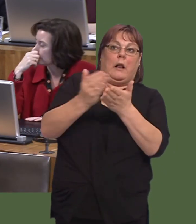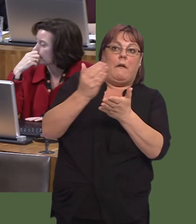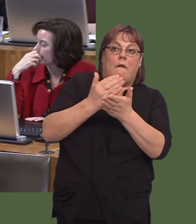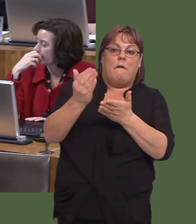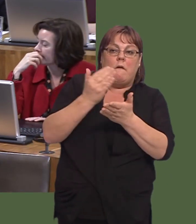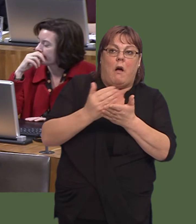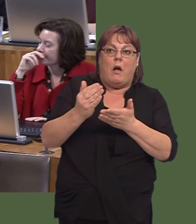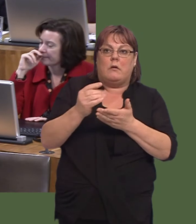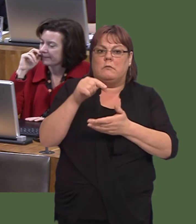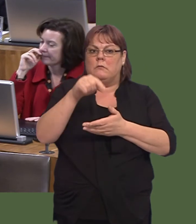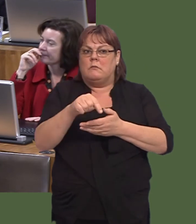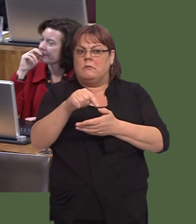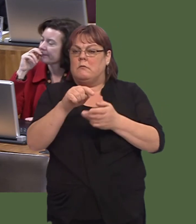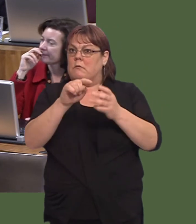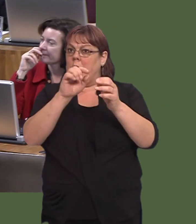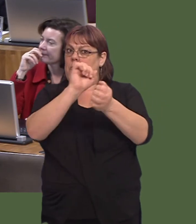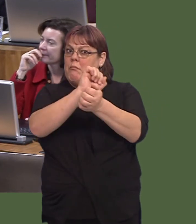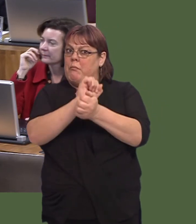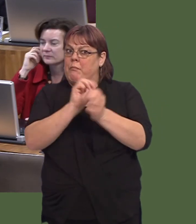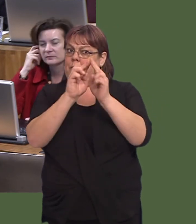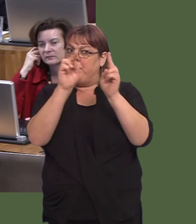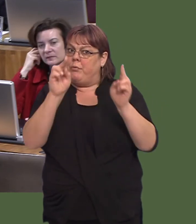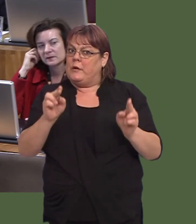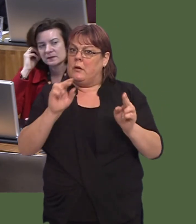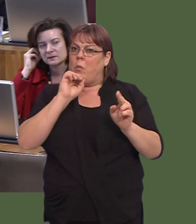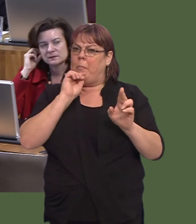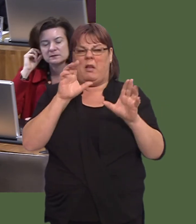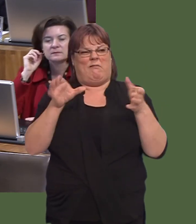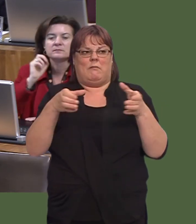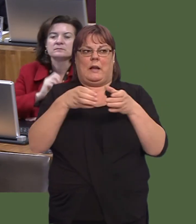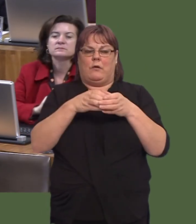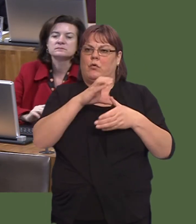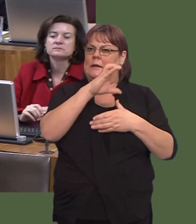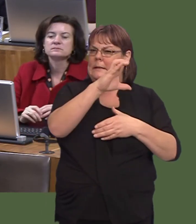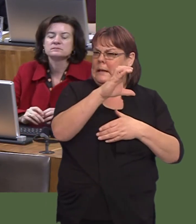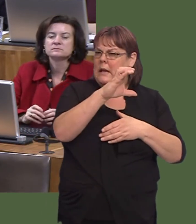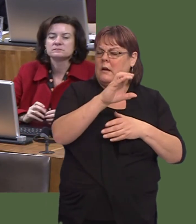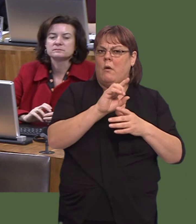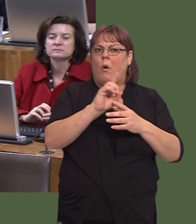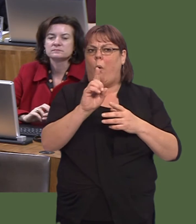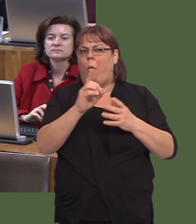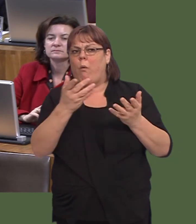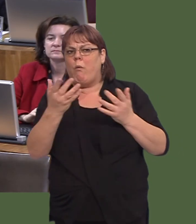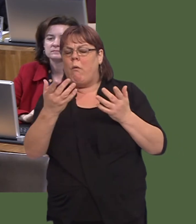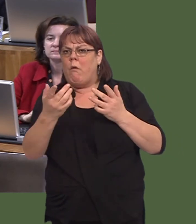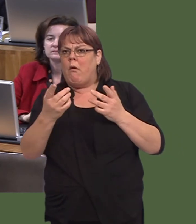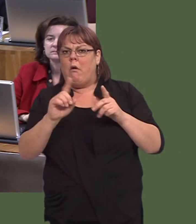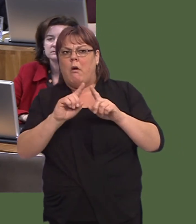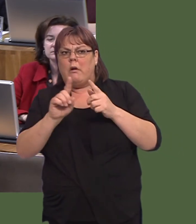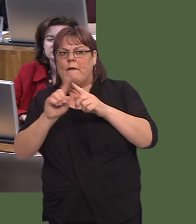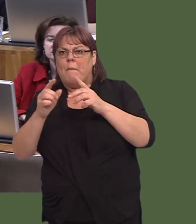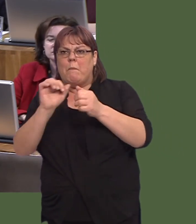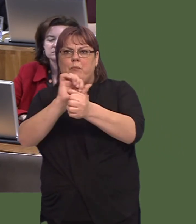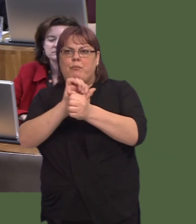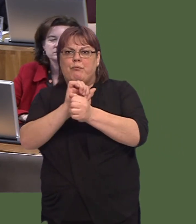whether it's still the intention that the proposed prison at Baglan would be a Category C establishment, or whether there are plans to house other prisoners in